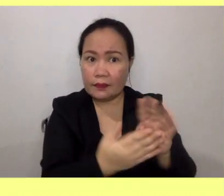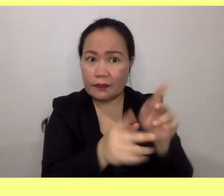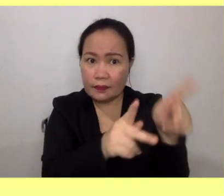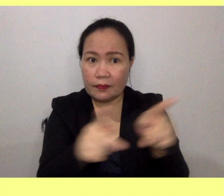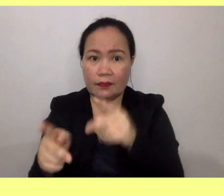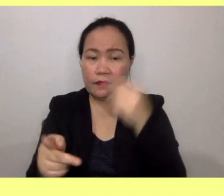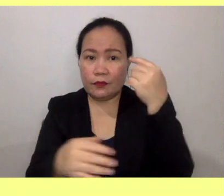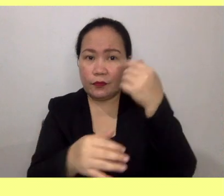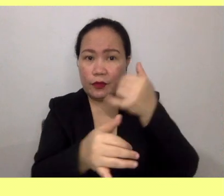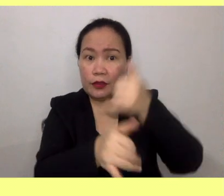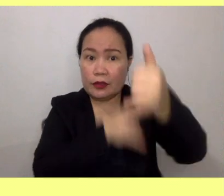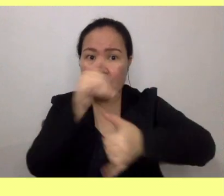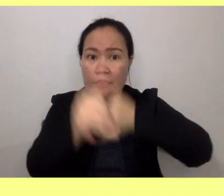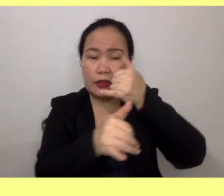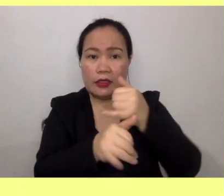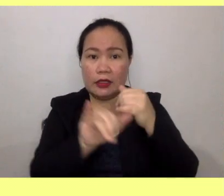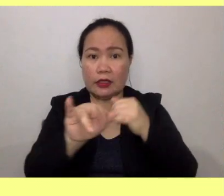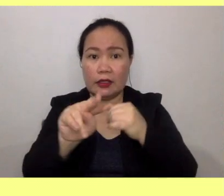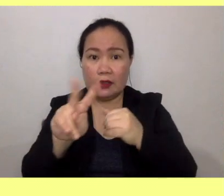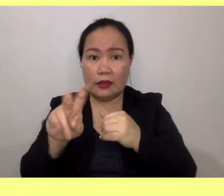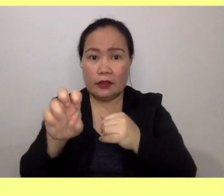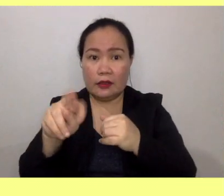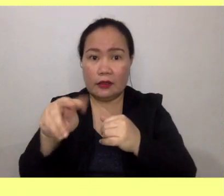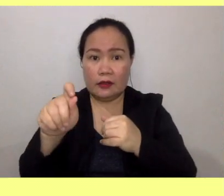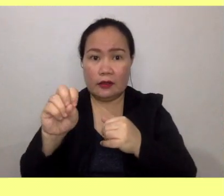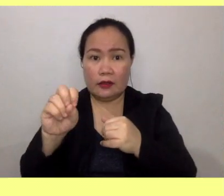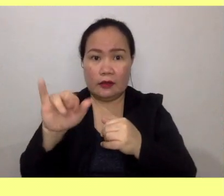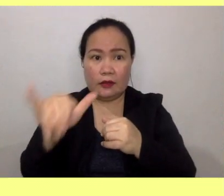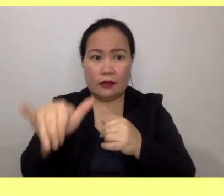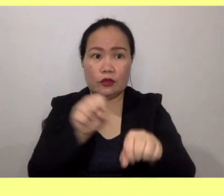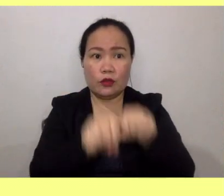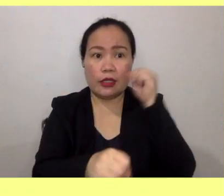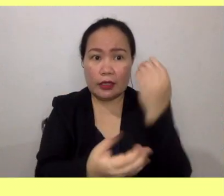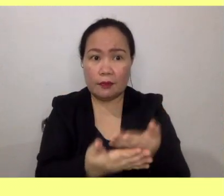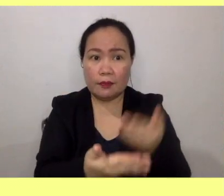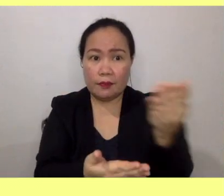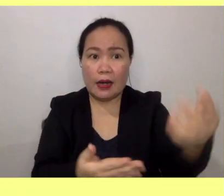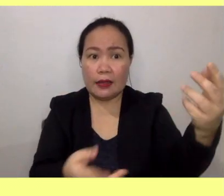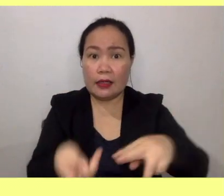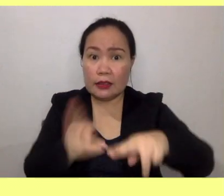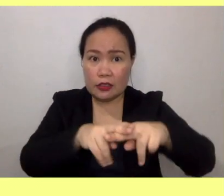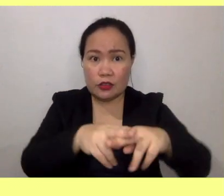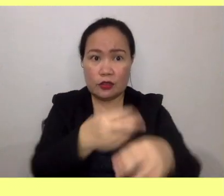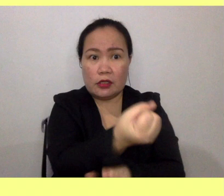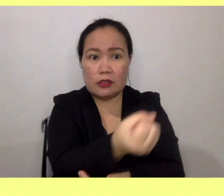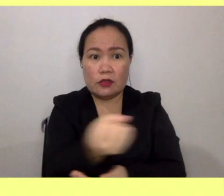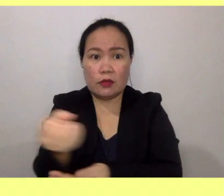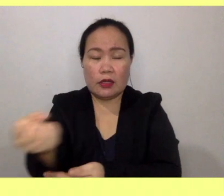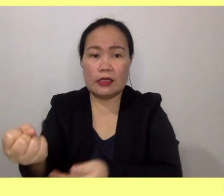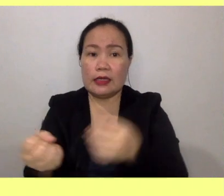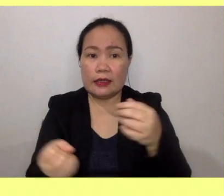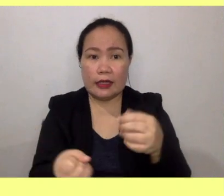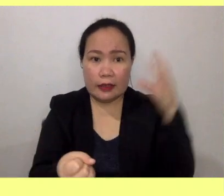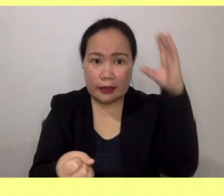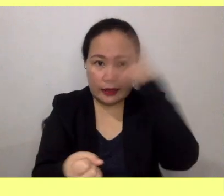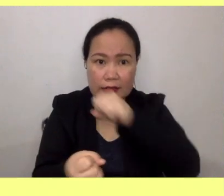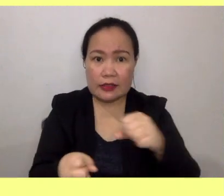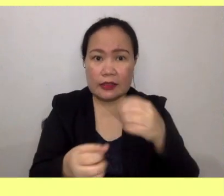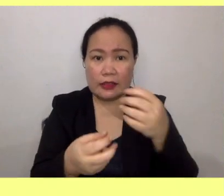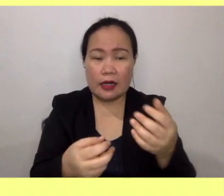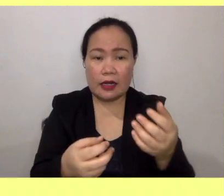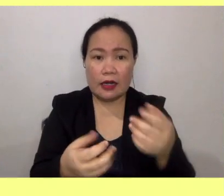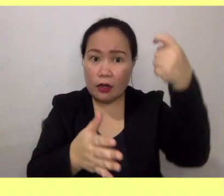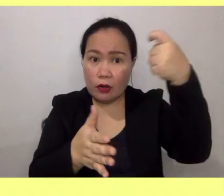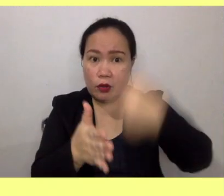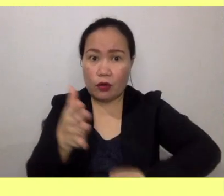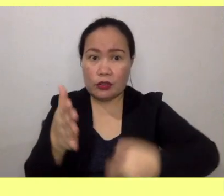inventory so they can buy additional supplies. They estimate that the cost of a set of face masks is 80 pesos per box